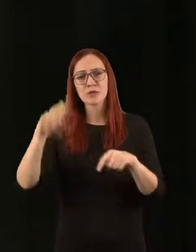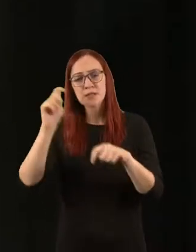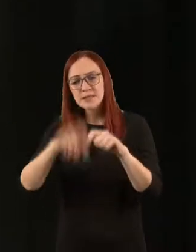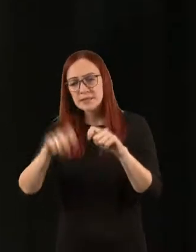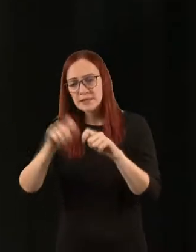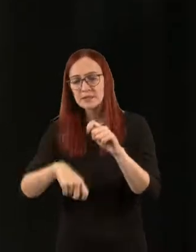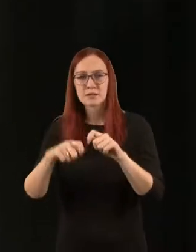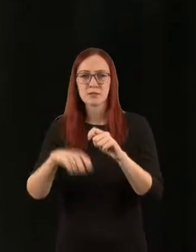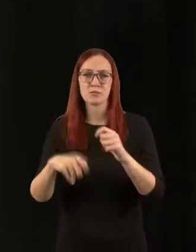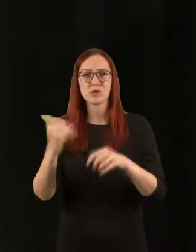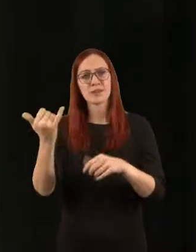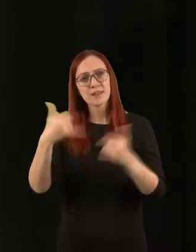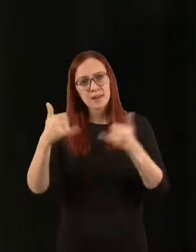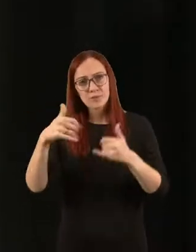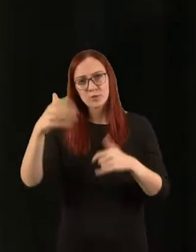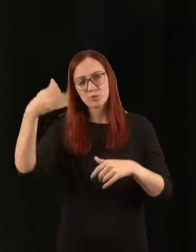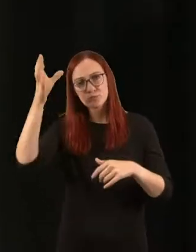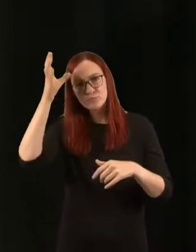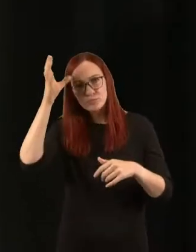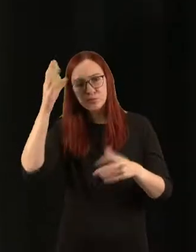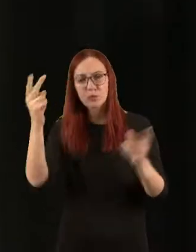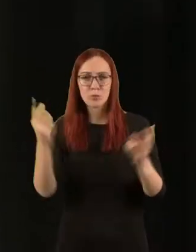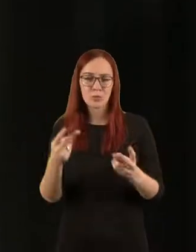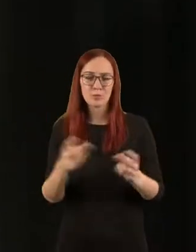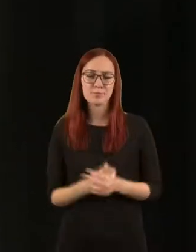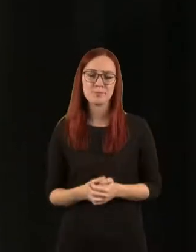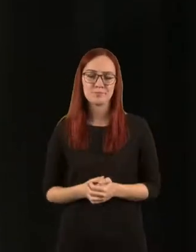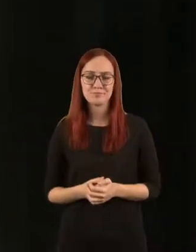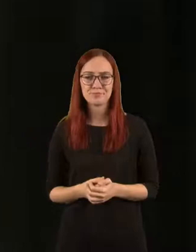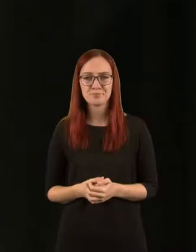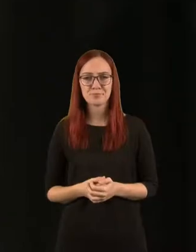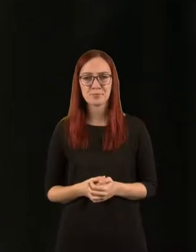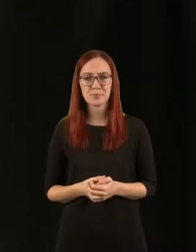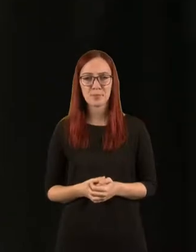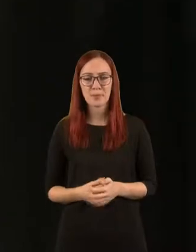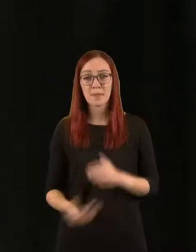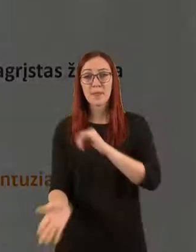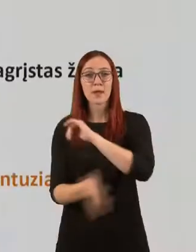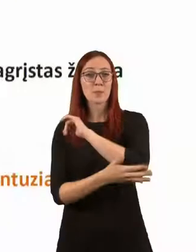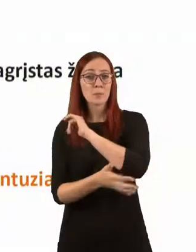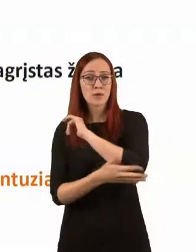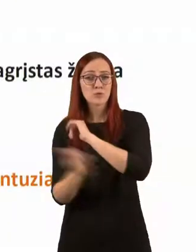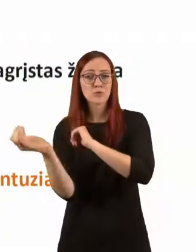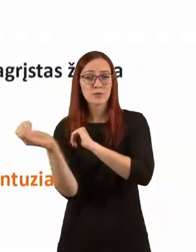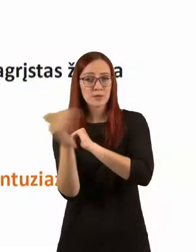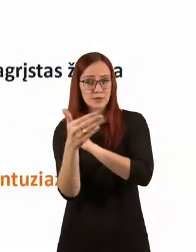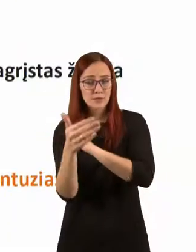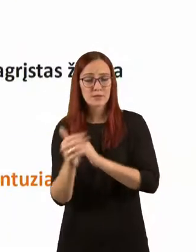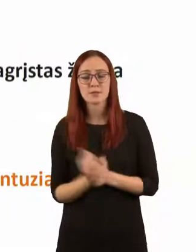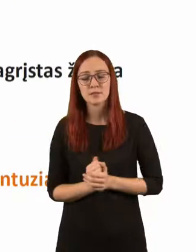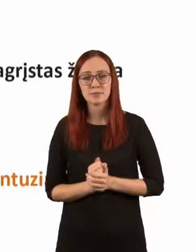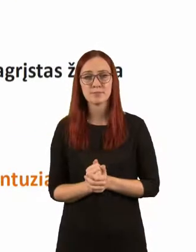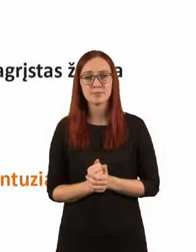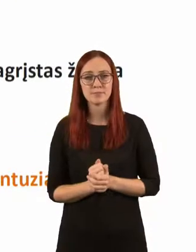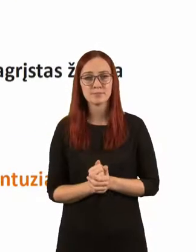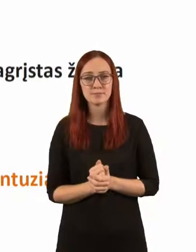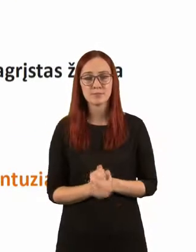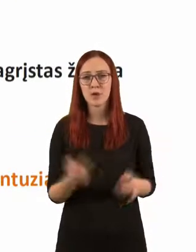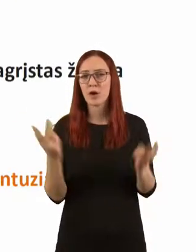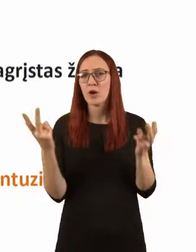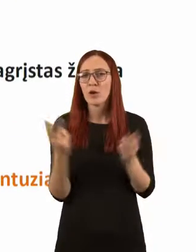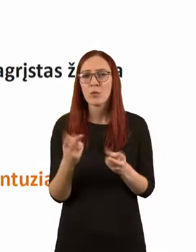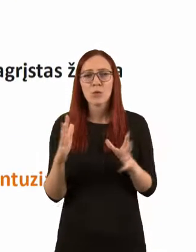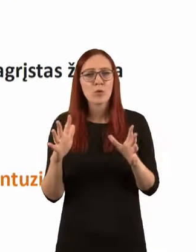will, in this way, we will use the abilities of the professional inspectors in a